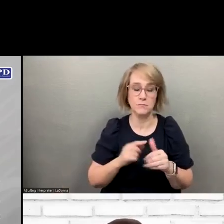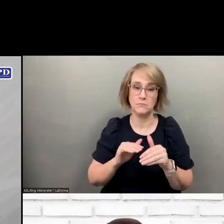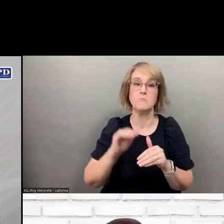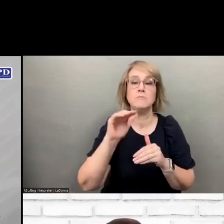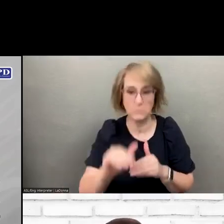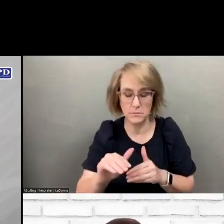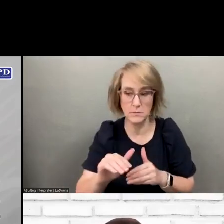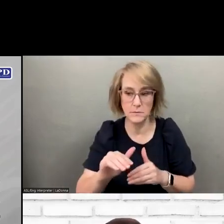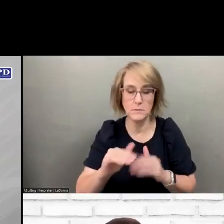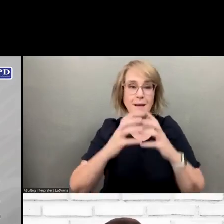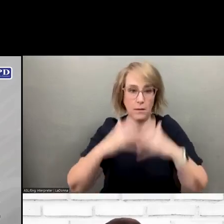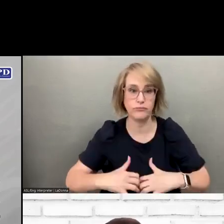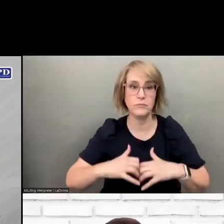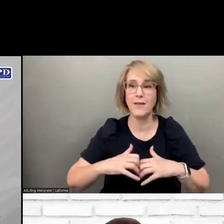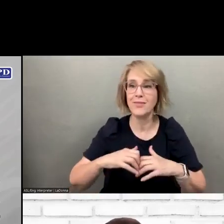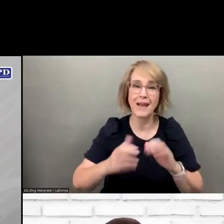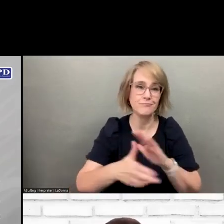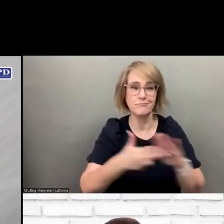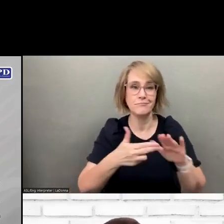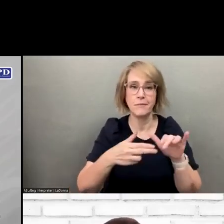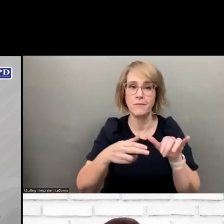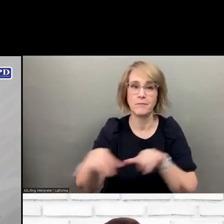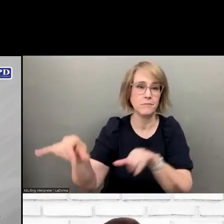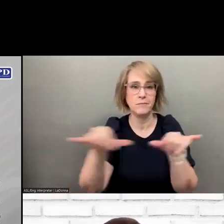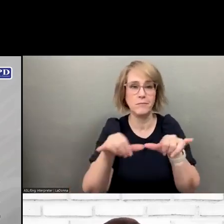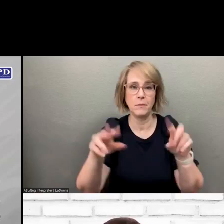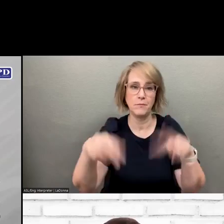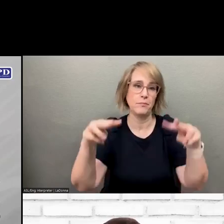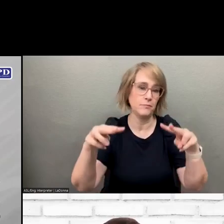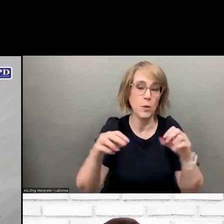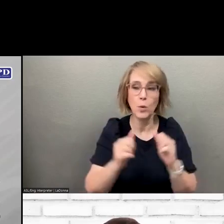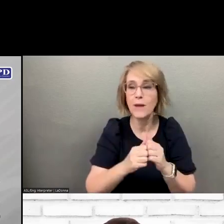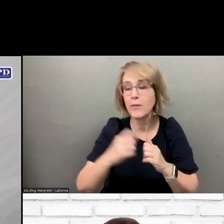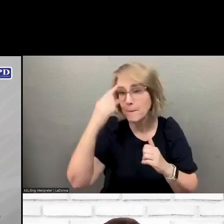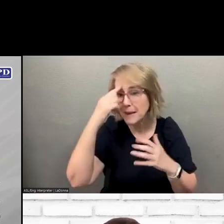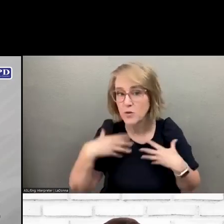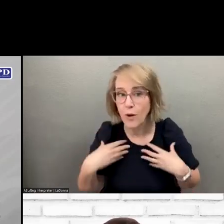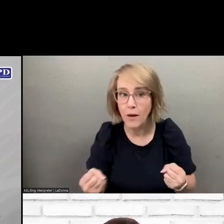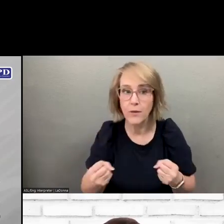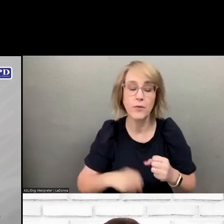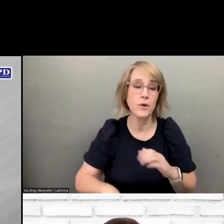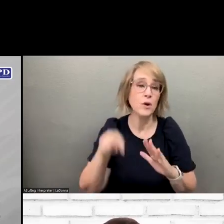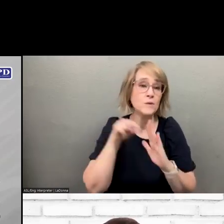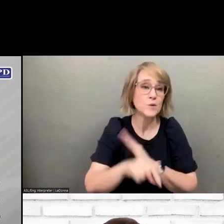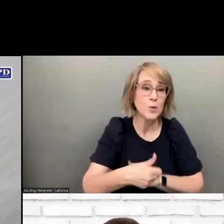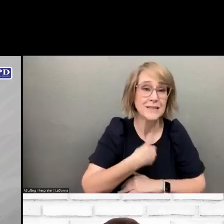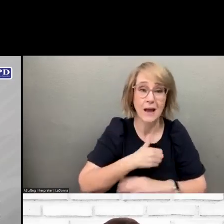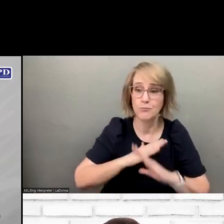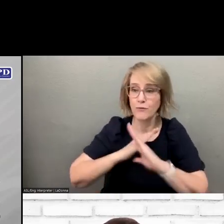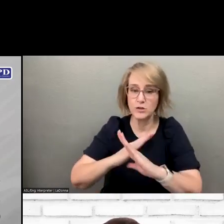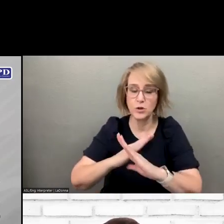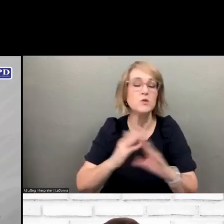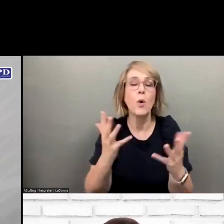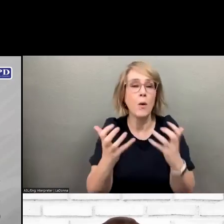helping eliminate the stigma that exists around mental health and suicide prevention. So I would just encourage the audience to just